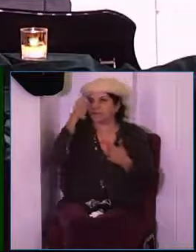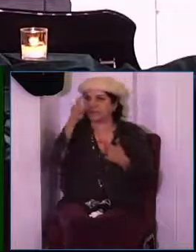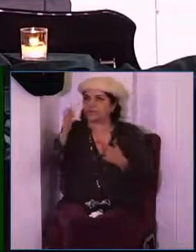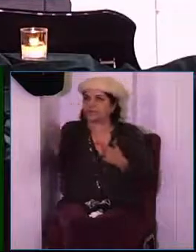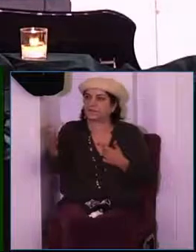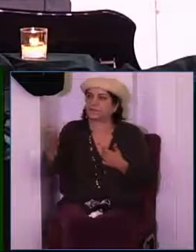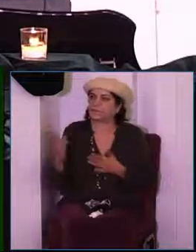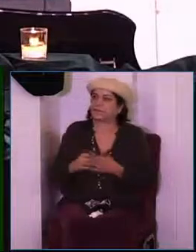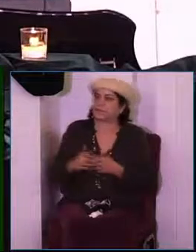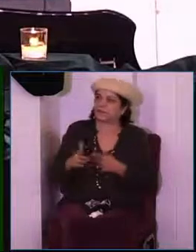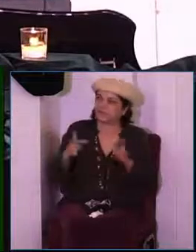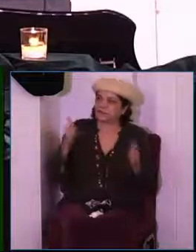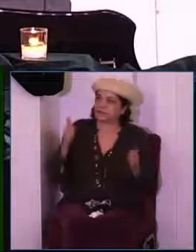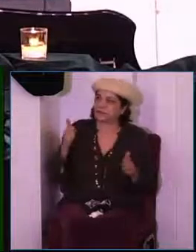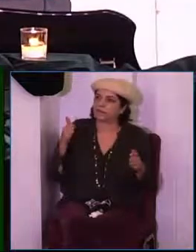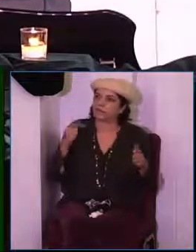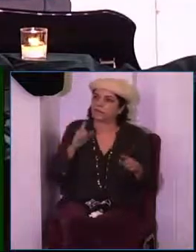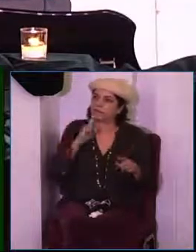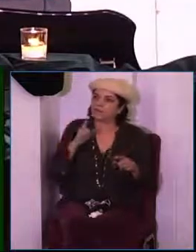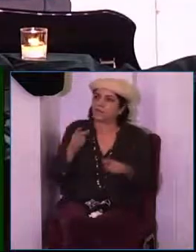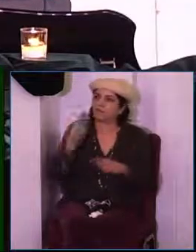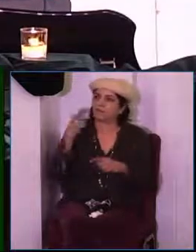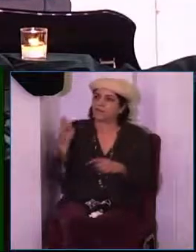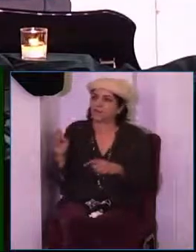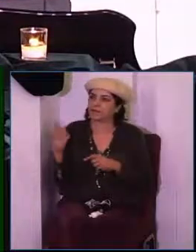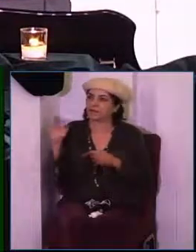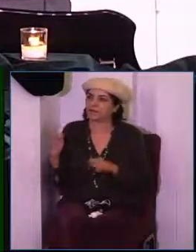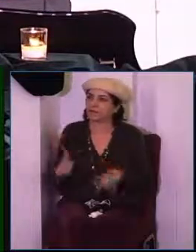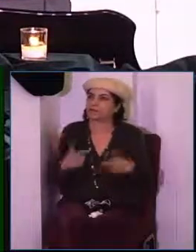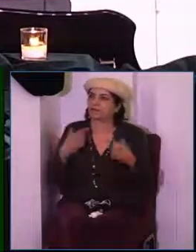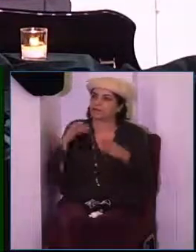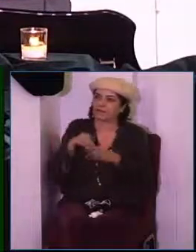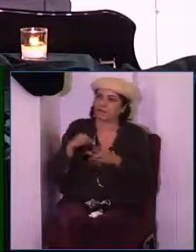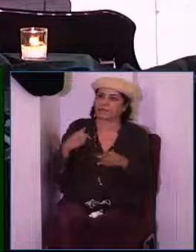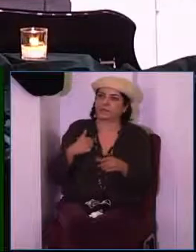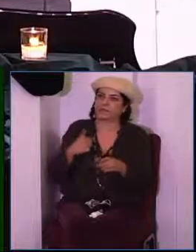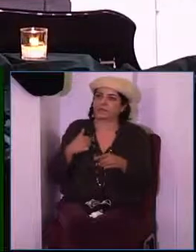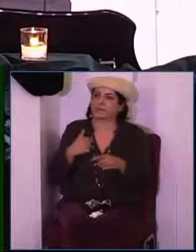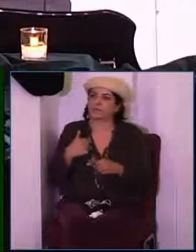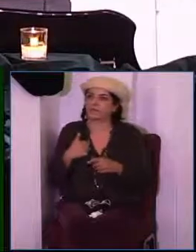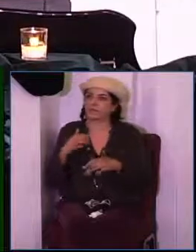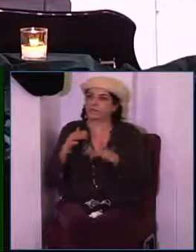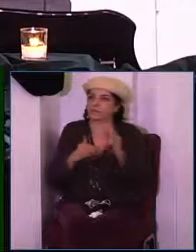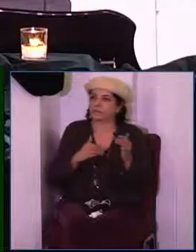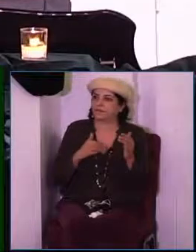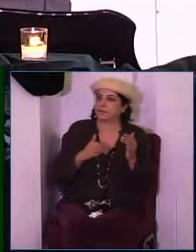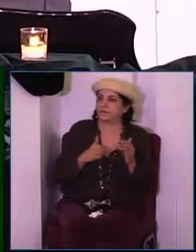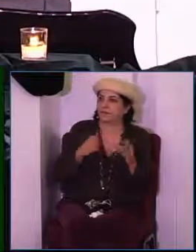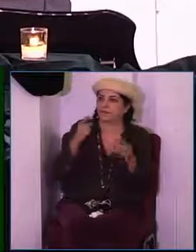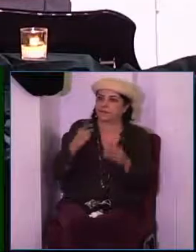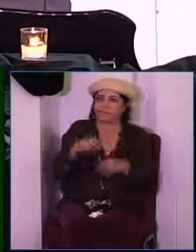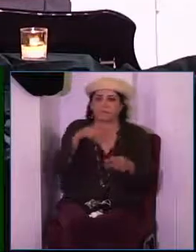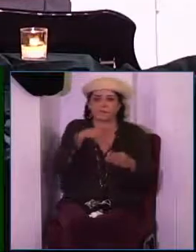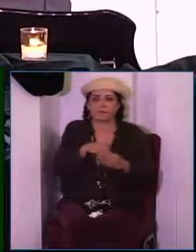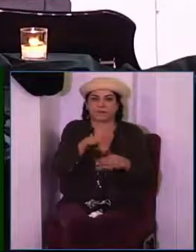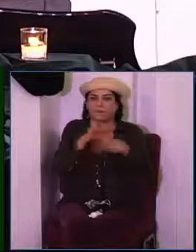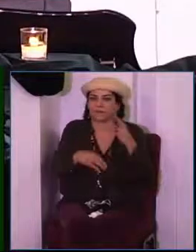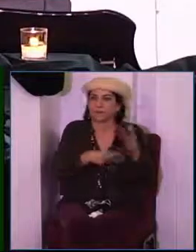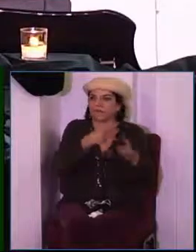for you. Greater is he that's living in me than he that is in the